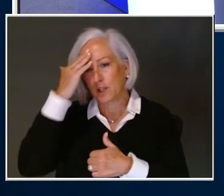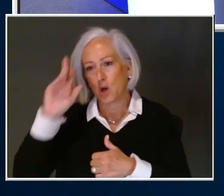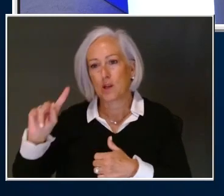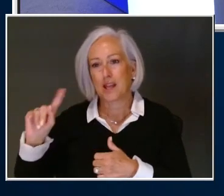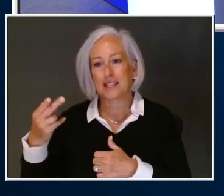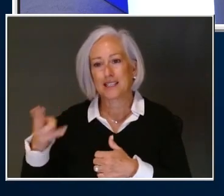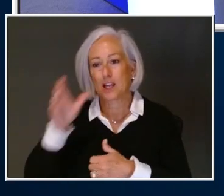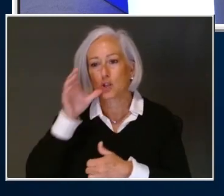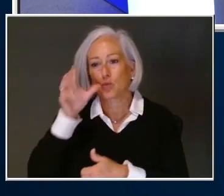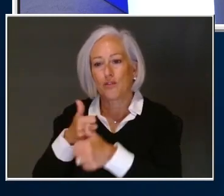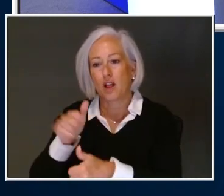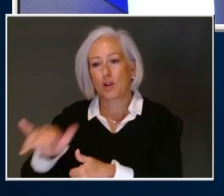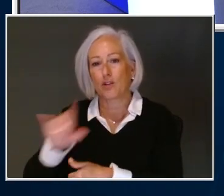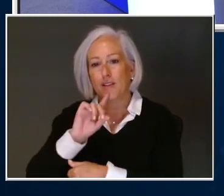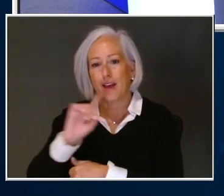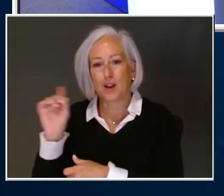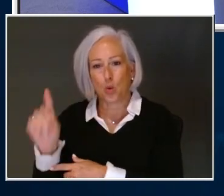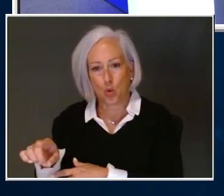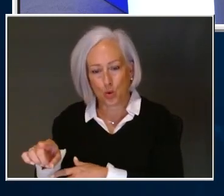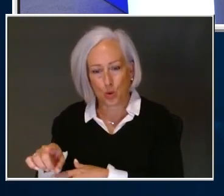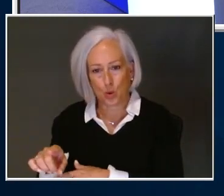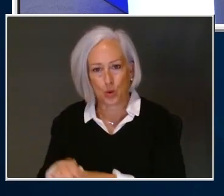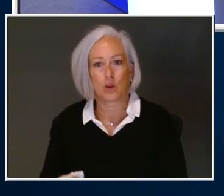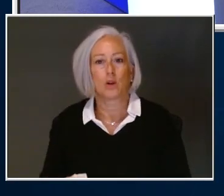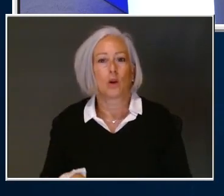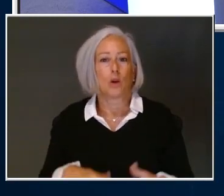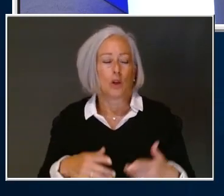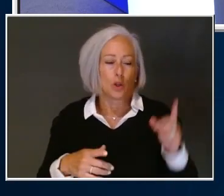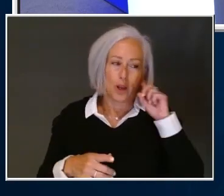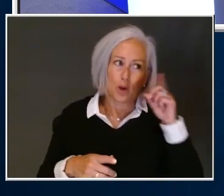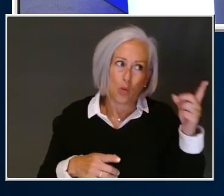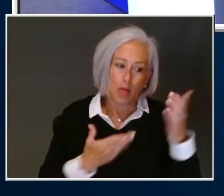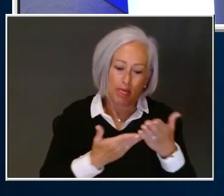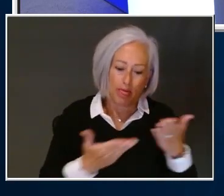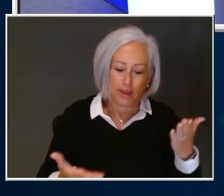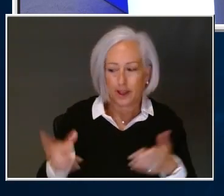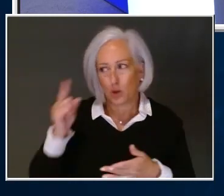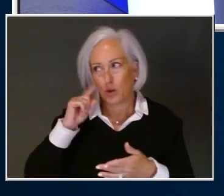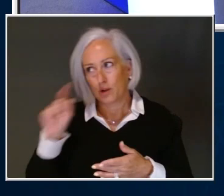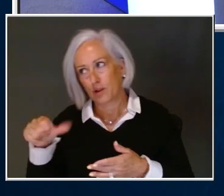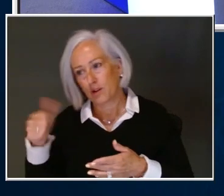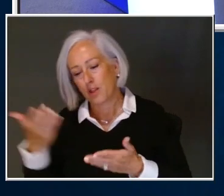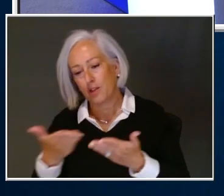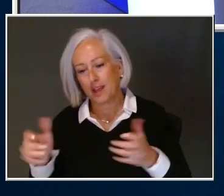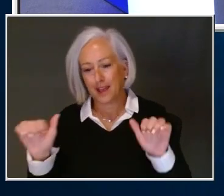hearing one place where you're hearing another? How do you sort through all that?